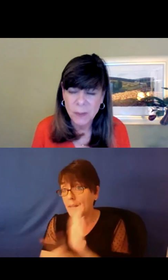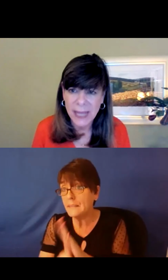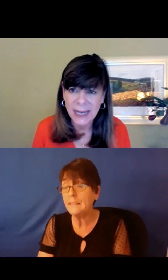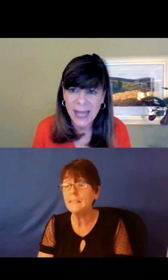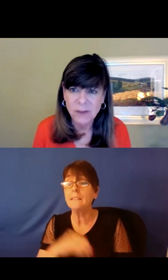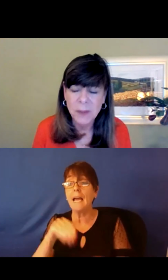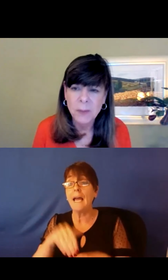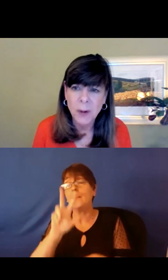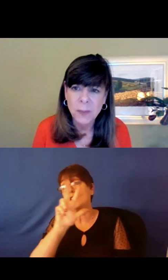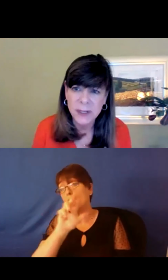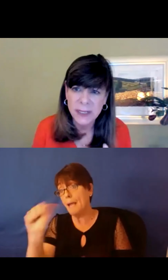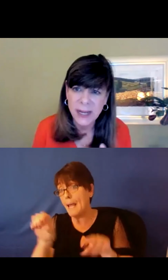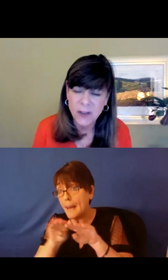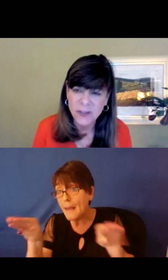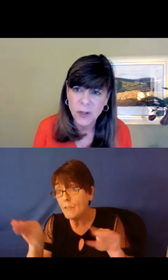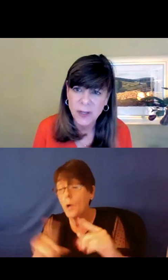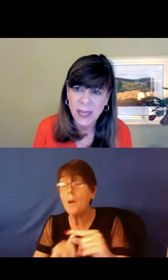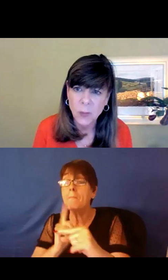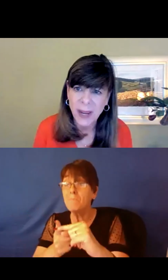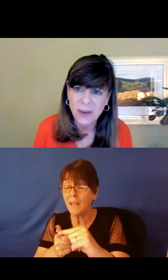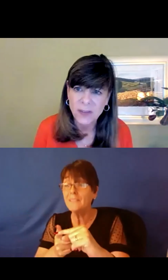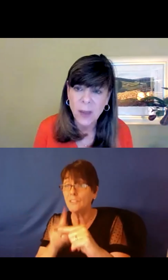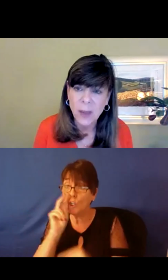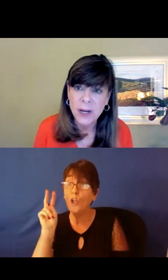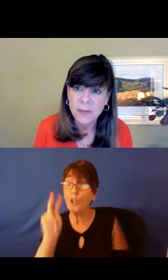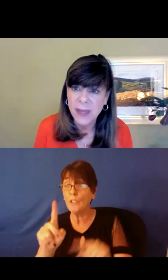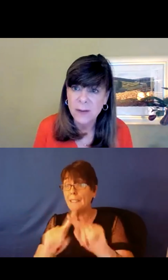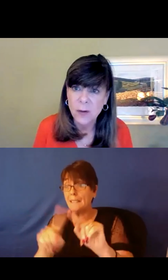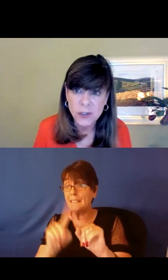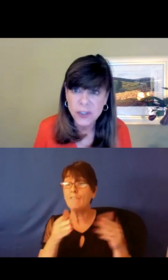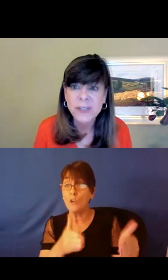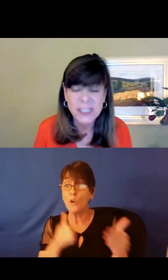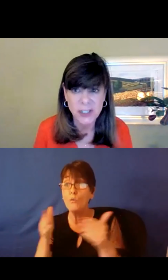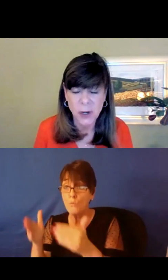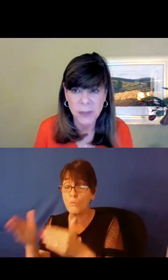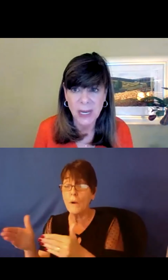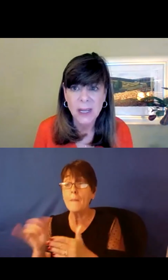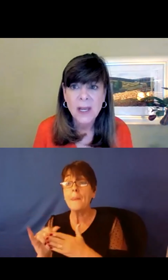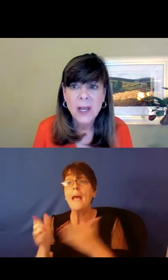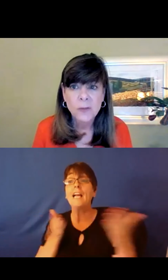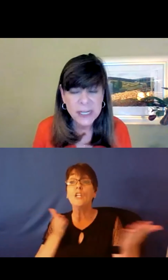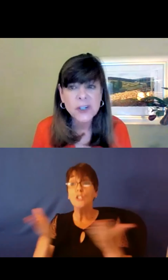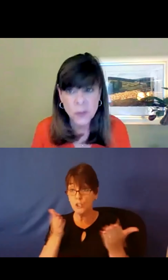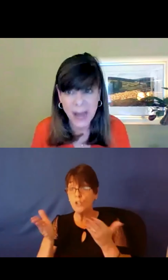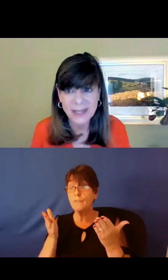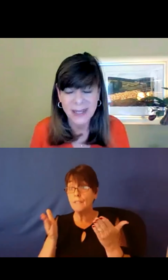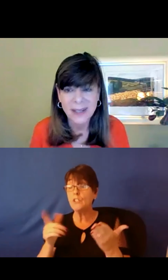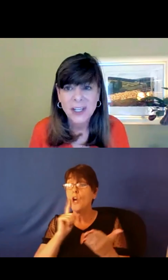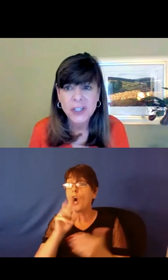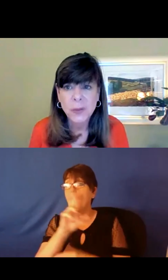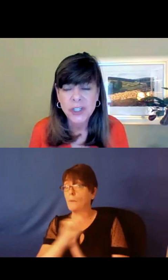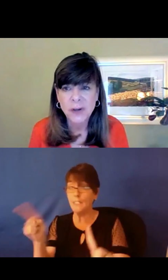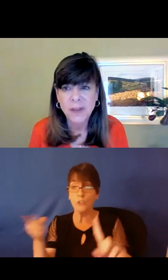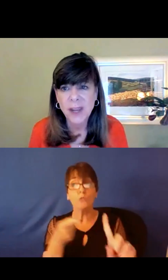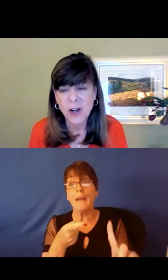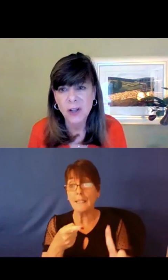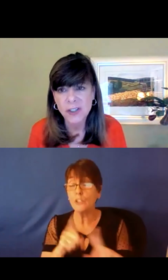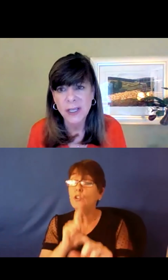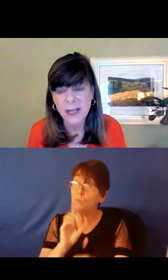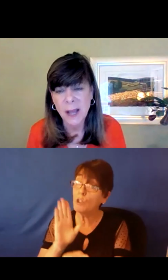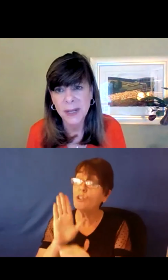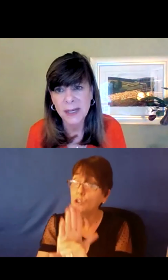the AAA level, but more importantly, also looking at ways that services are being redirected to ensure that